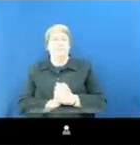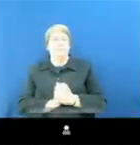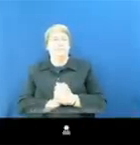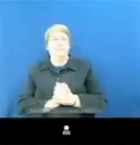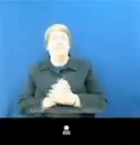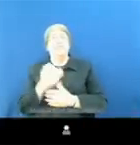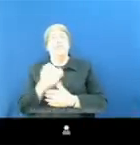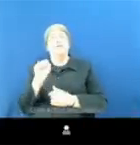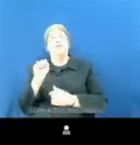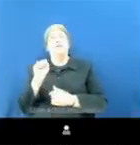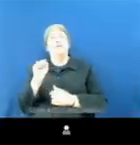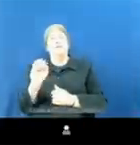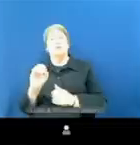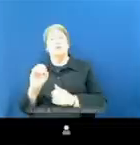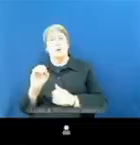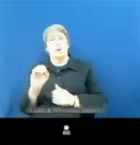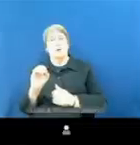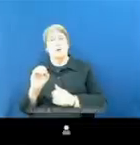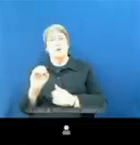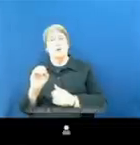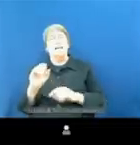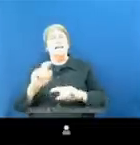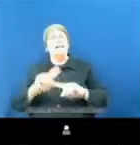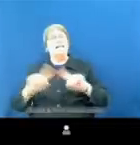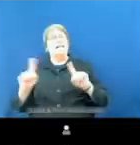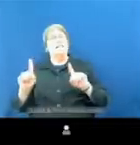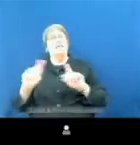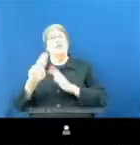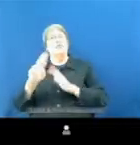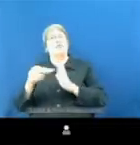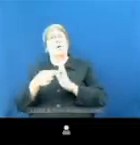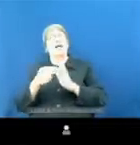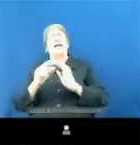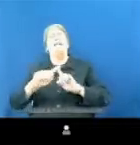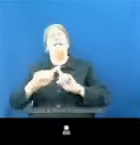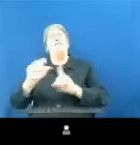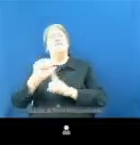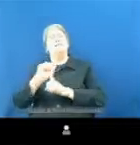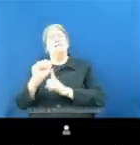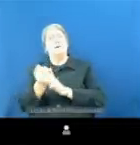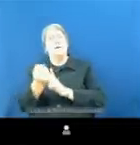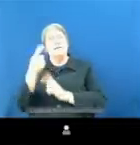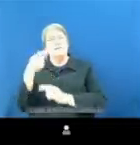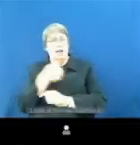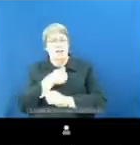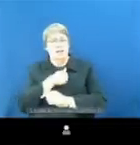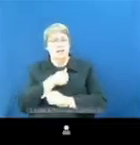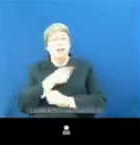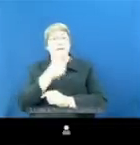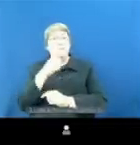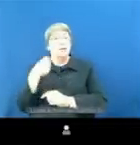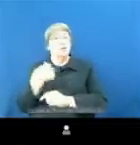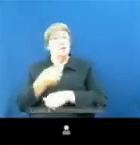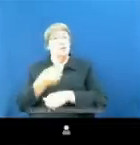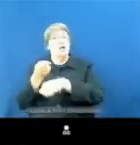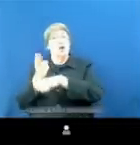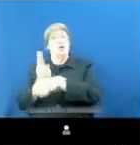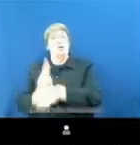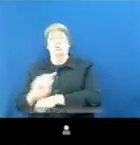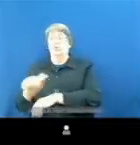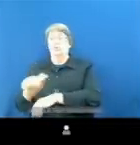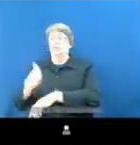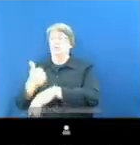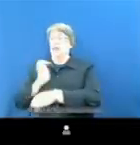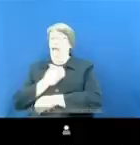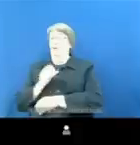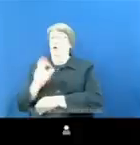So it's a different setting for us because we're used to setting our own rules through